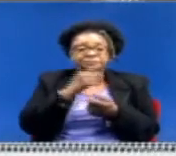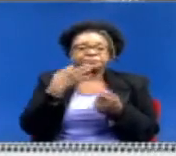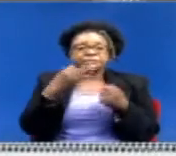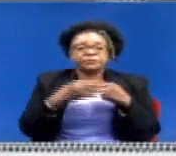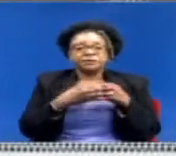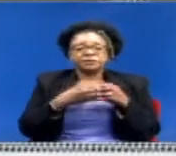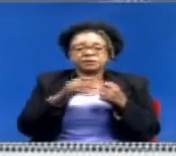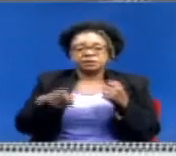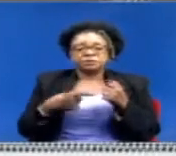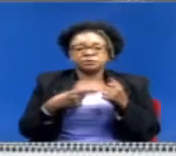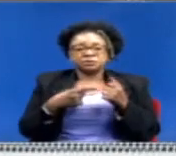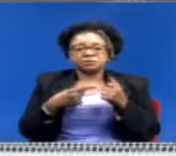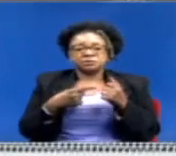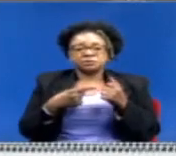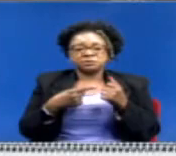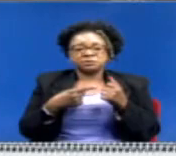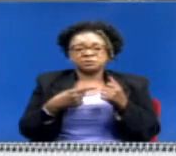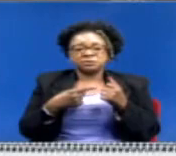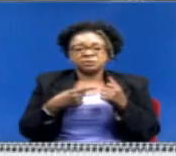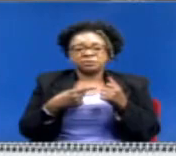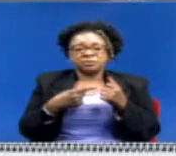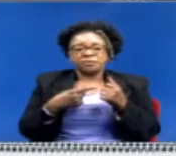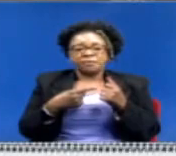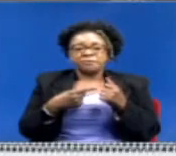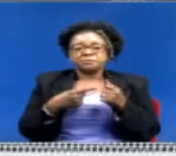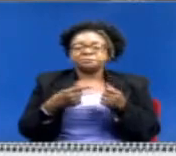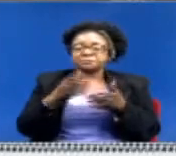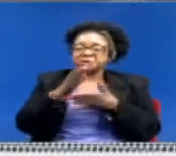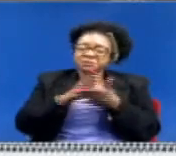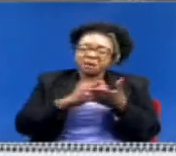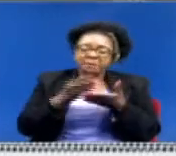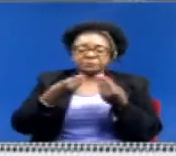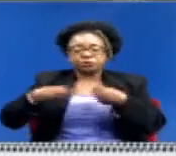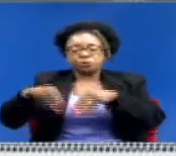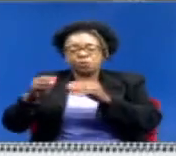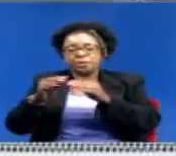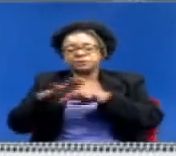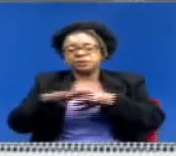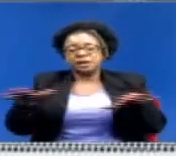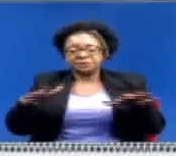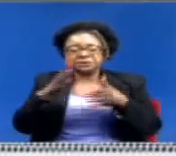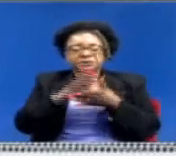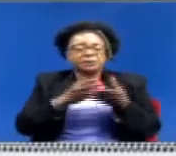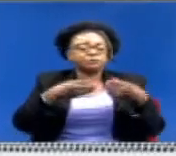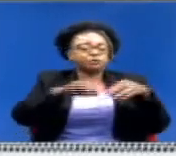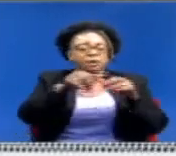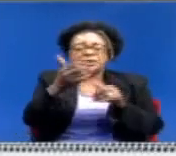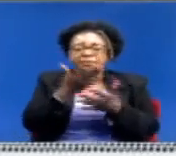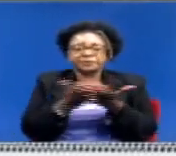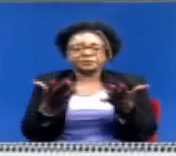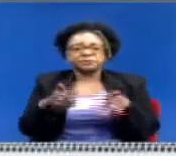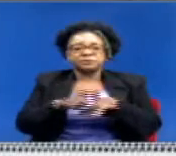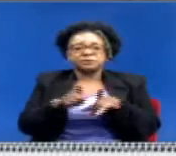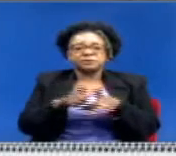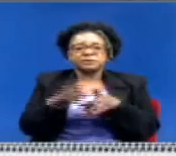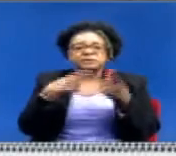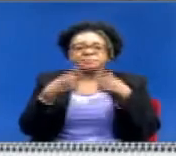800,000. Some sold their lands, some sold their properties. As I speak, I lost my